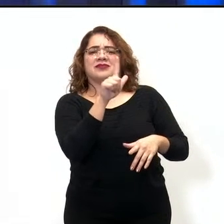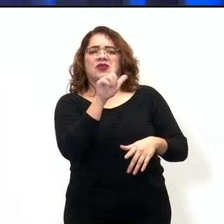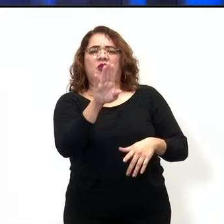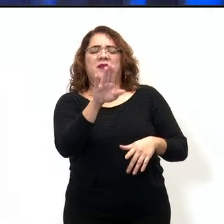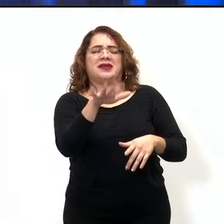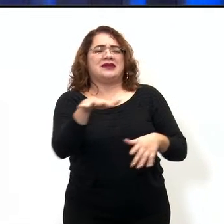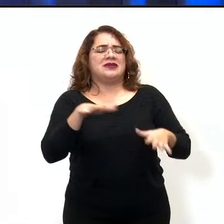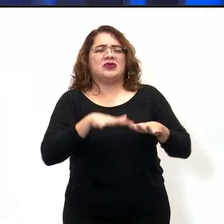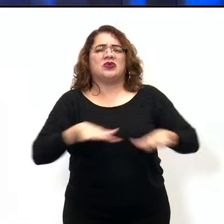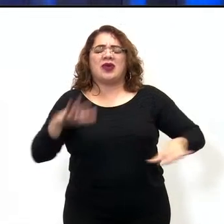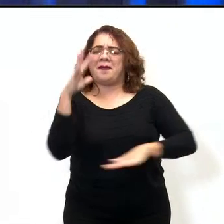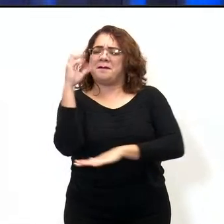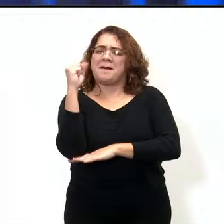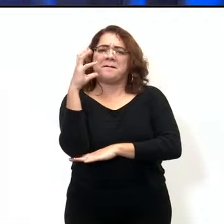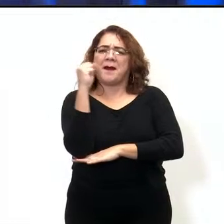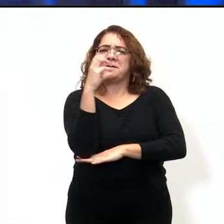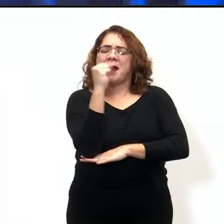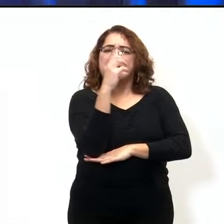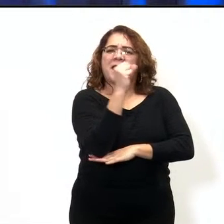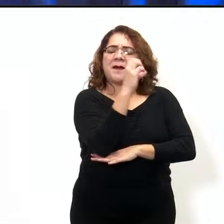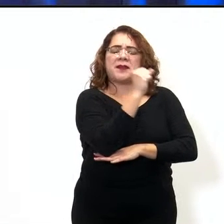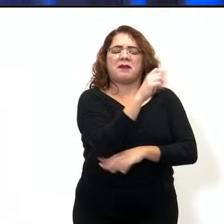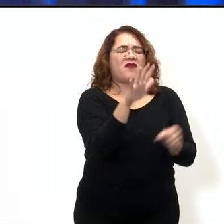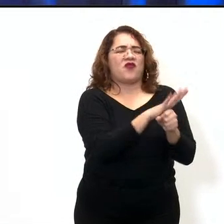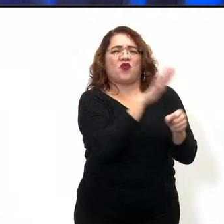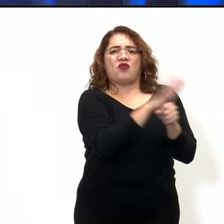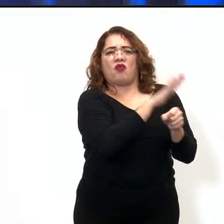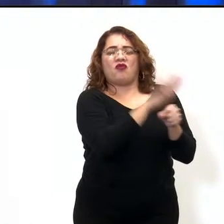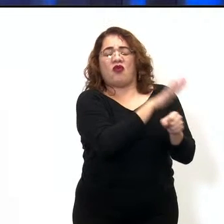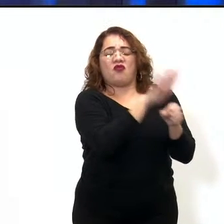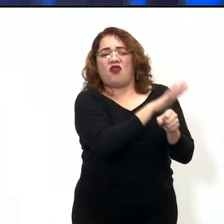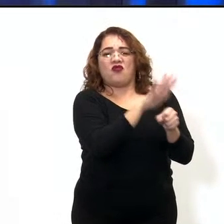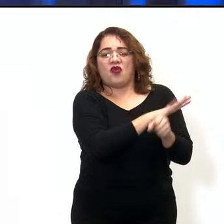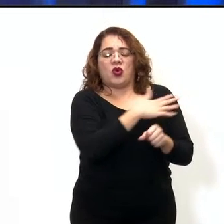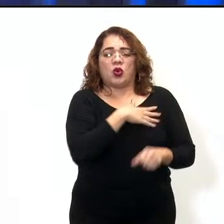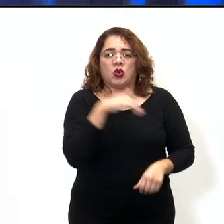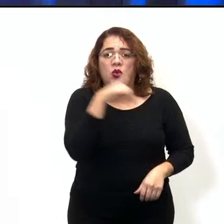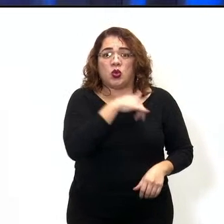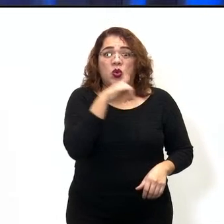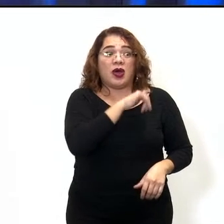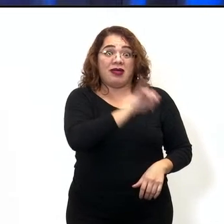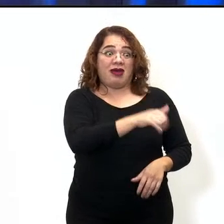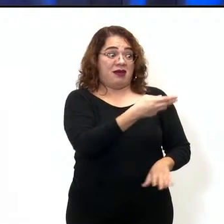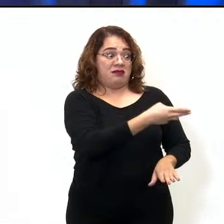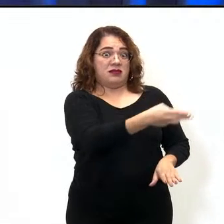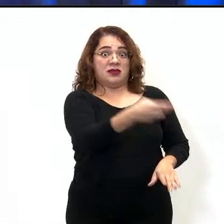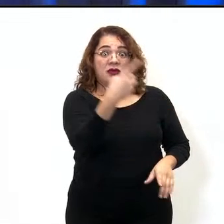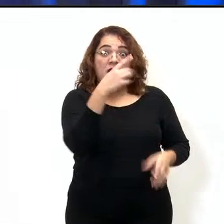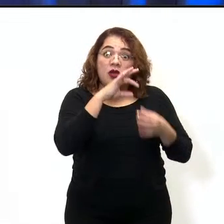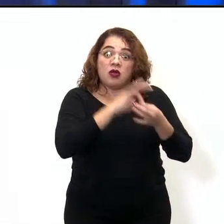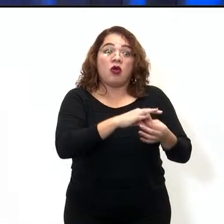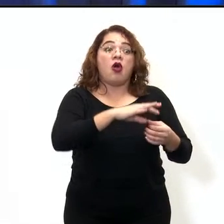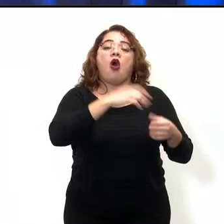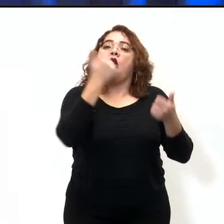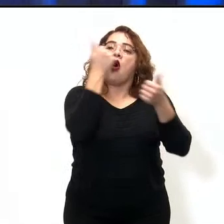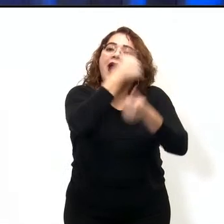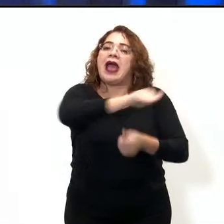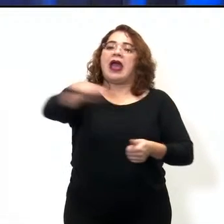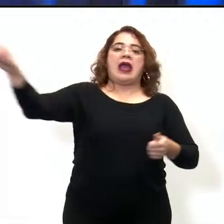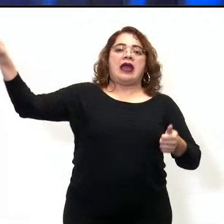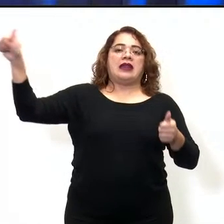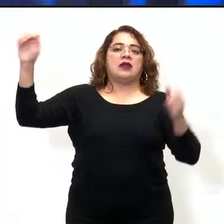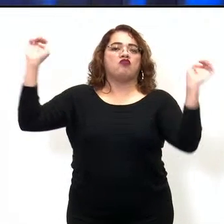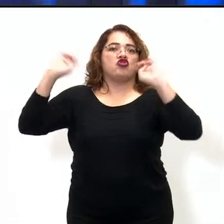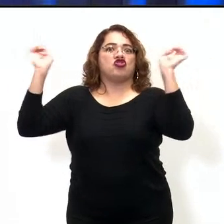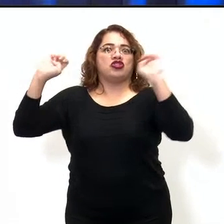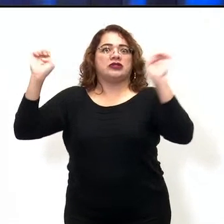are seeing record-breaking numbers. I also earlier today spoke with one of our leaders at one of our